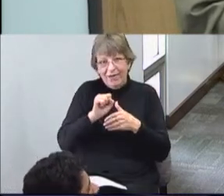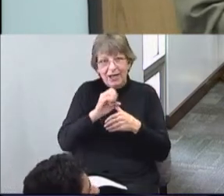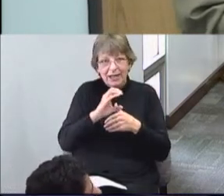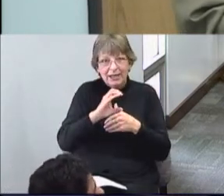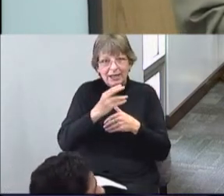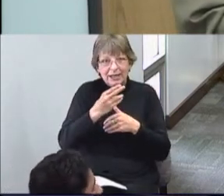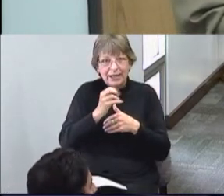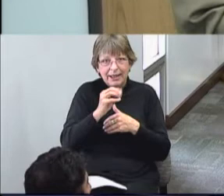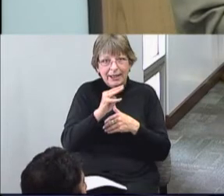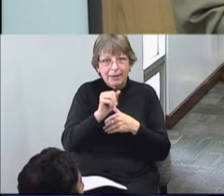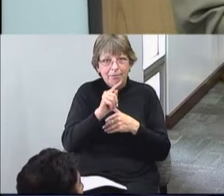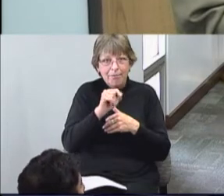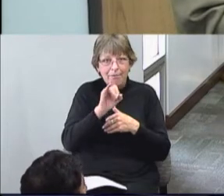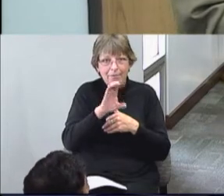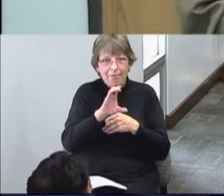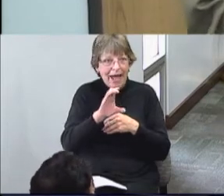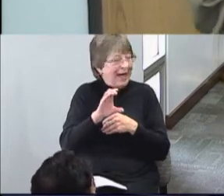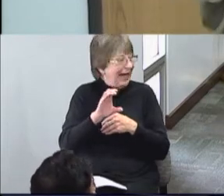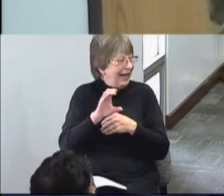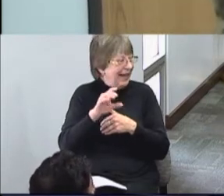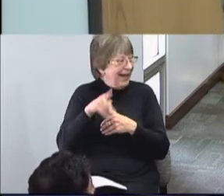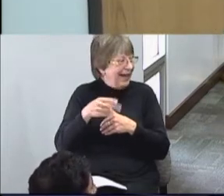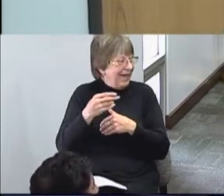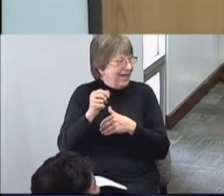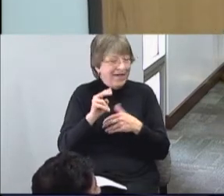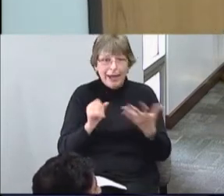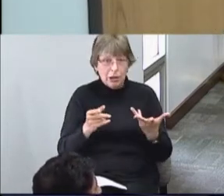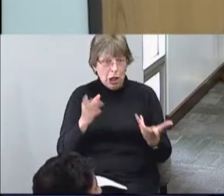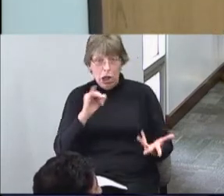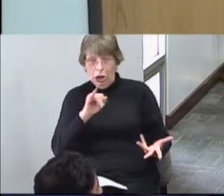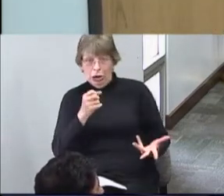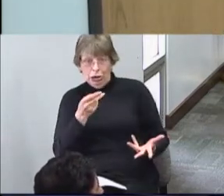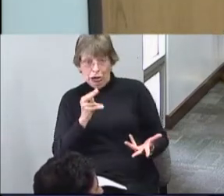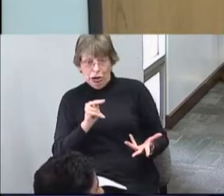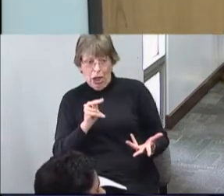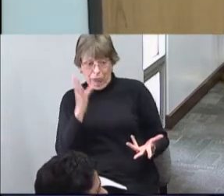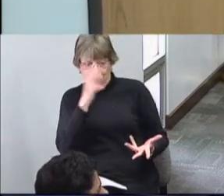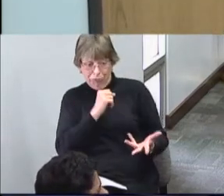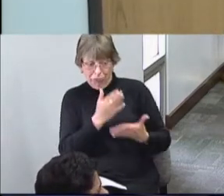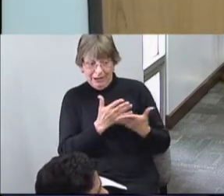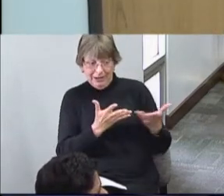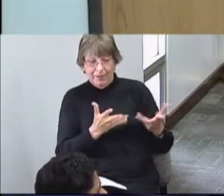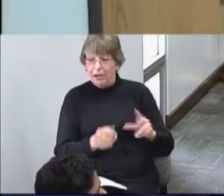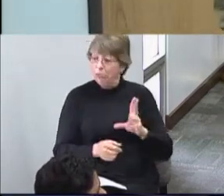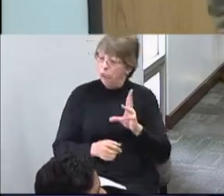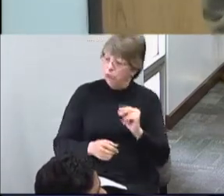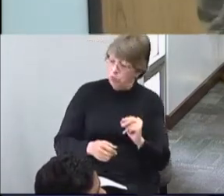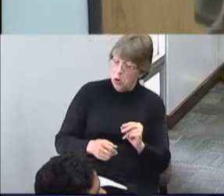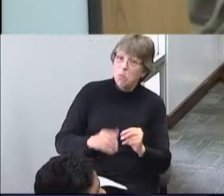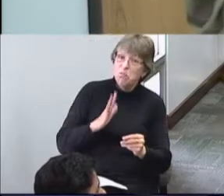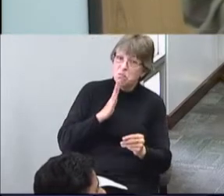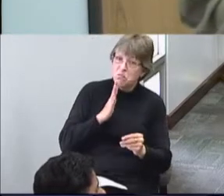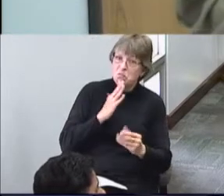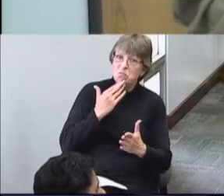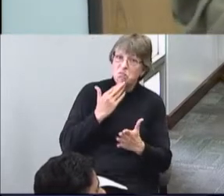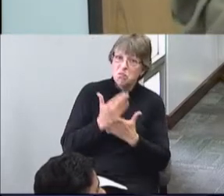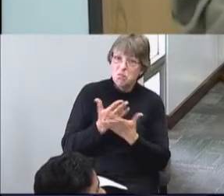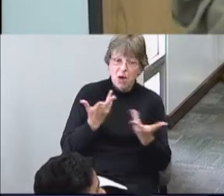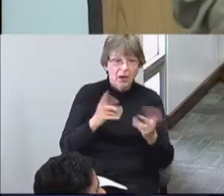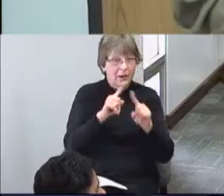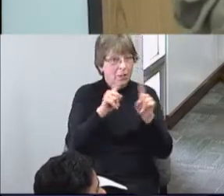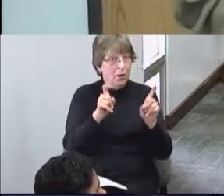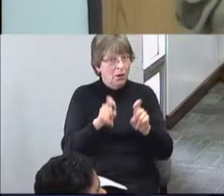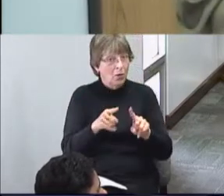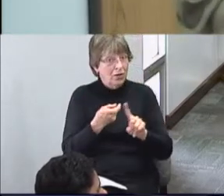John, have I missed anything? I think you covered it very well. Okay. Are there any questions of the council, of the committee at this point?